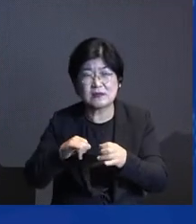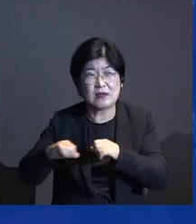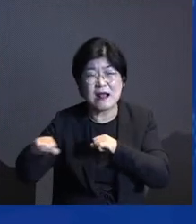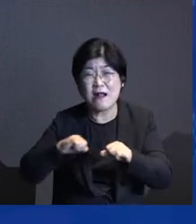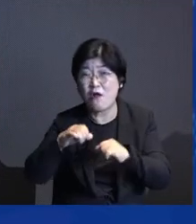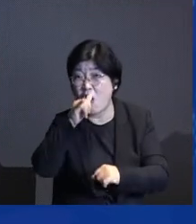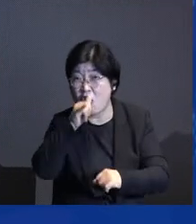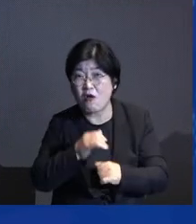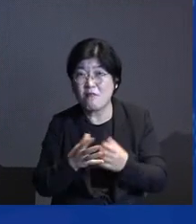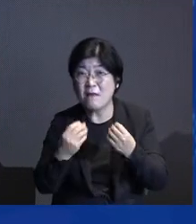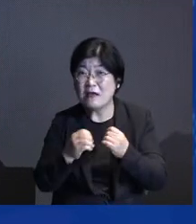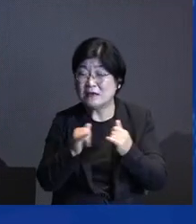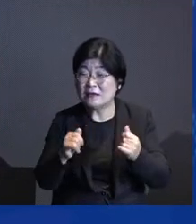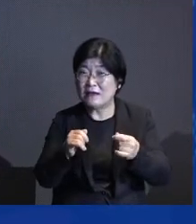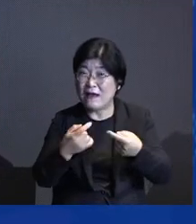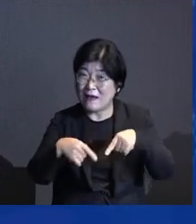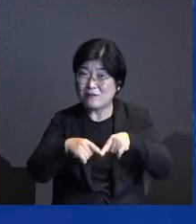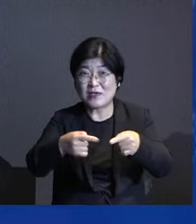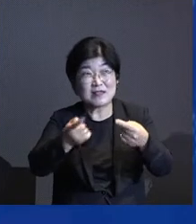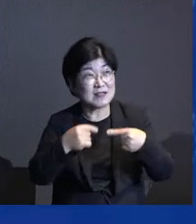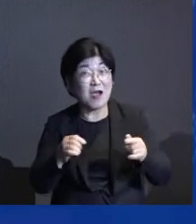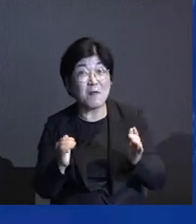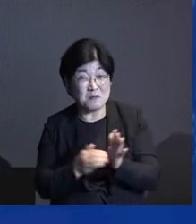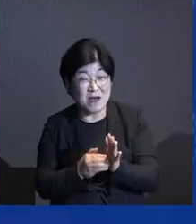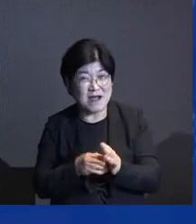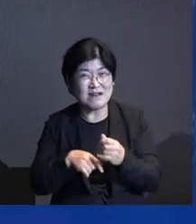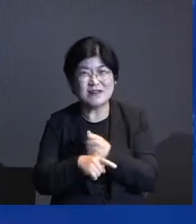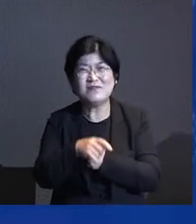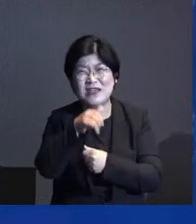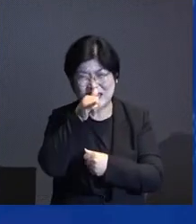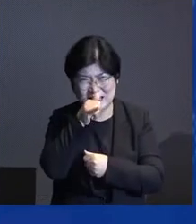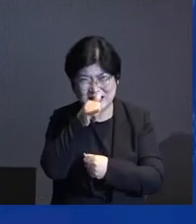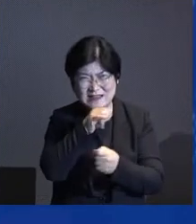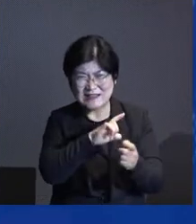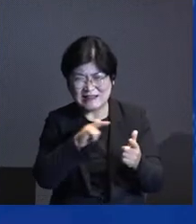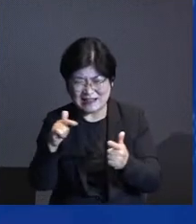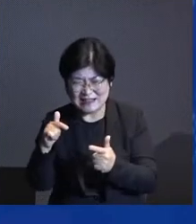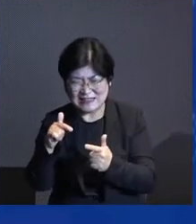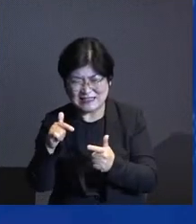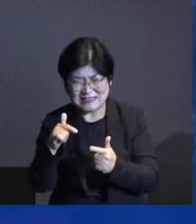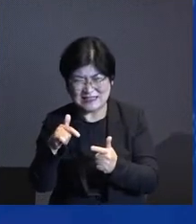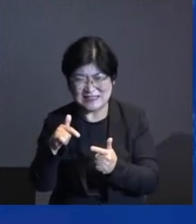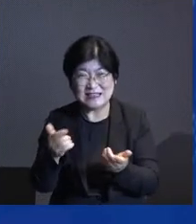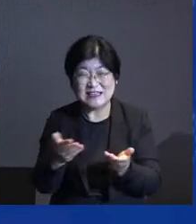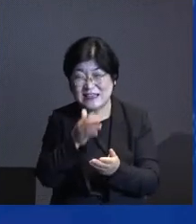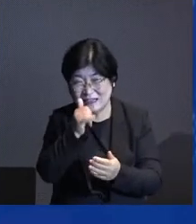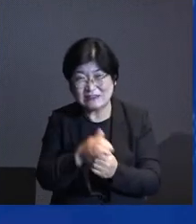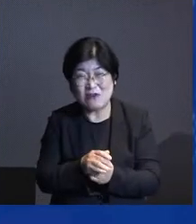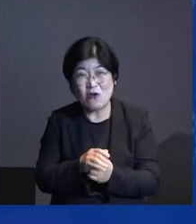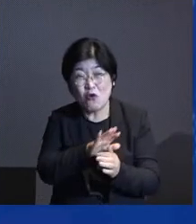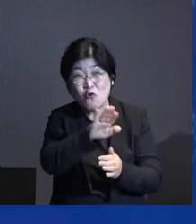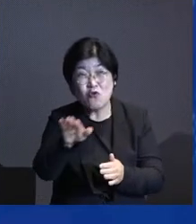we say, have been sown, and we hope to see some blossoms and plants in the coming years as well.